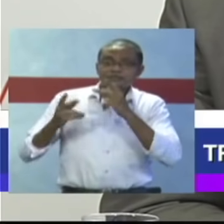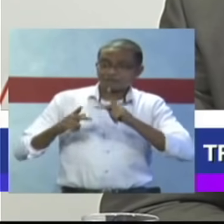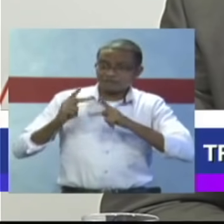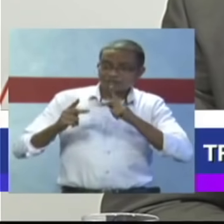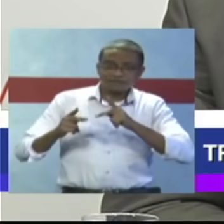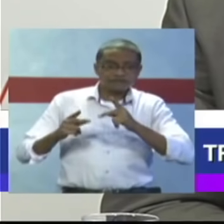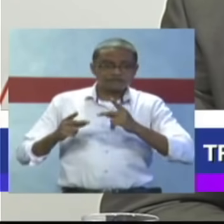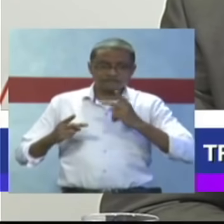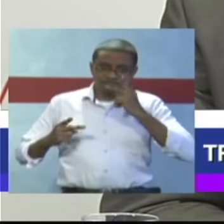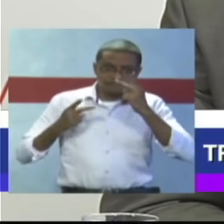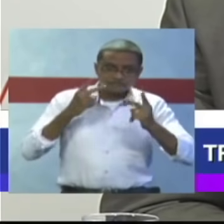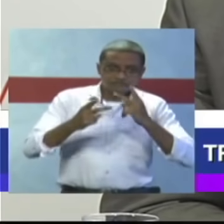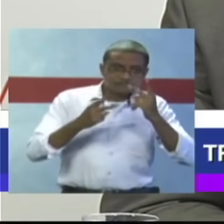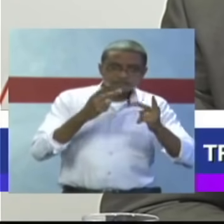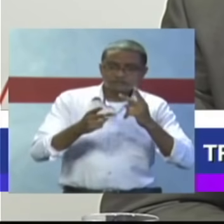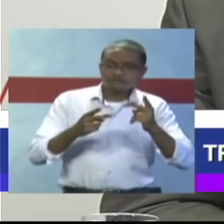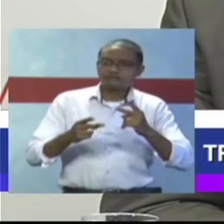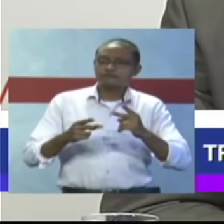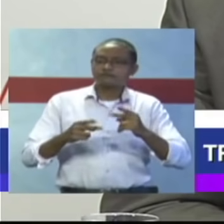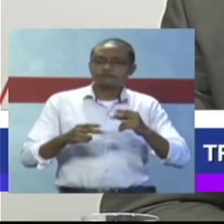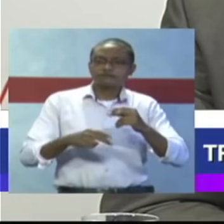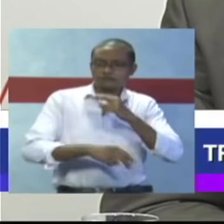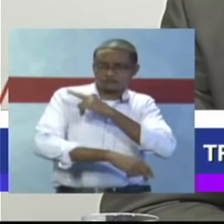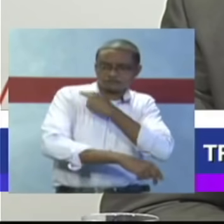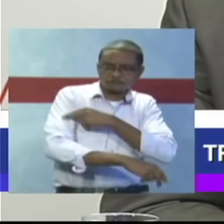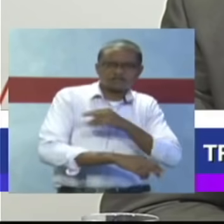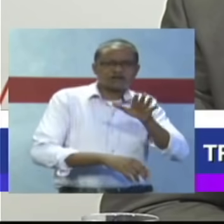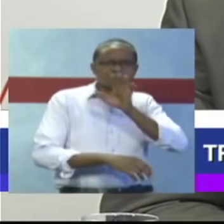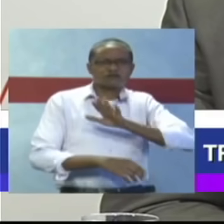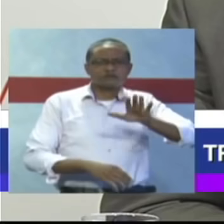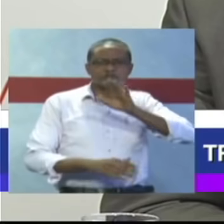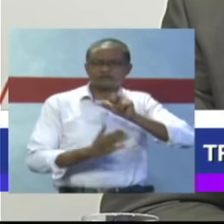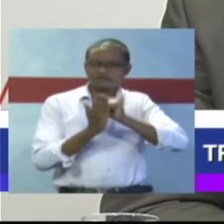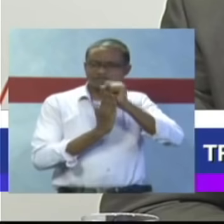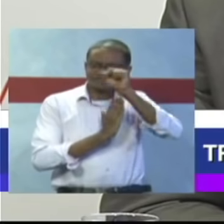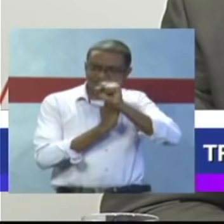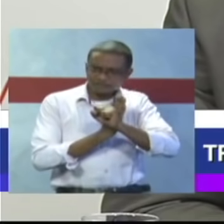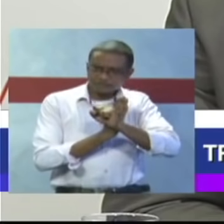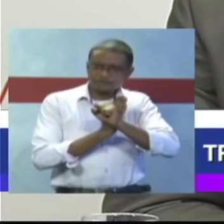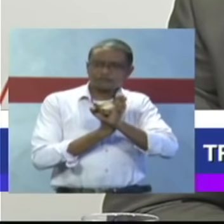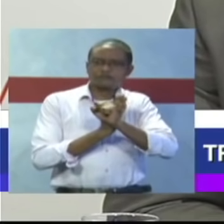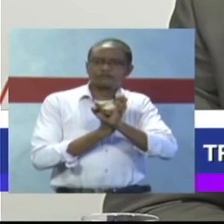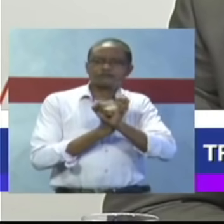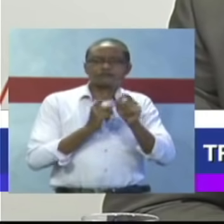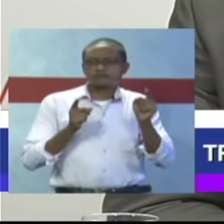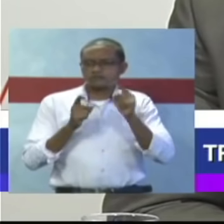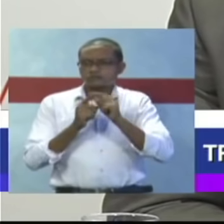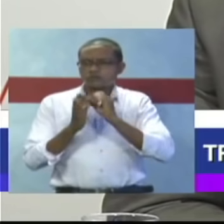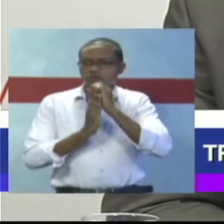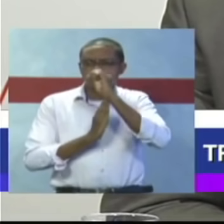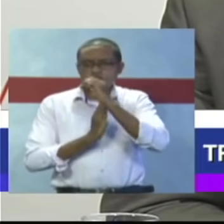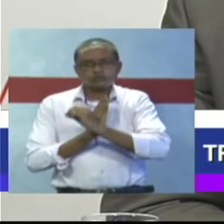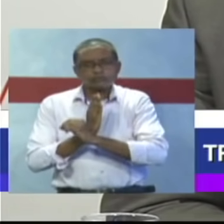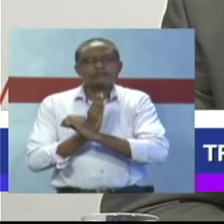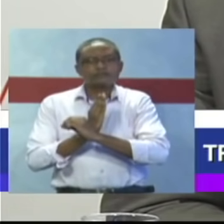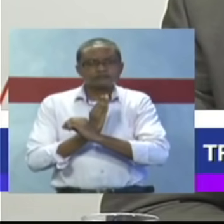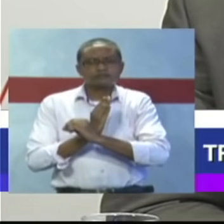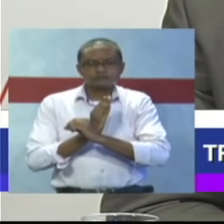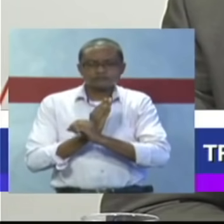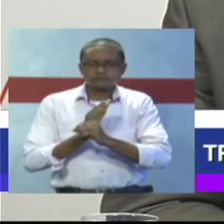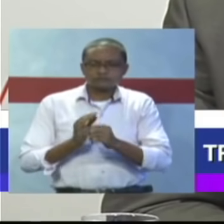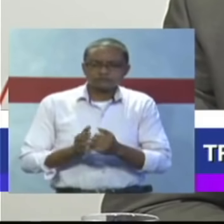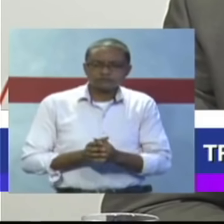coming into the system and to the attention of the system around that September, October, November period in general. So while I'll defer